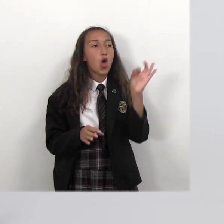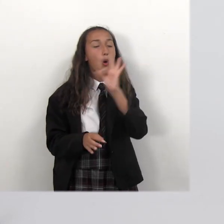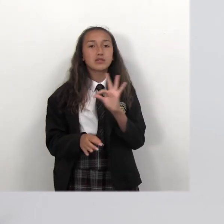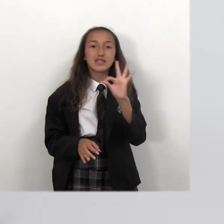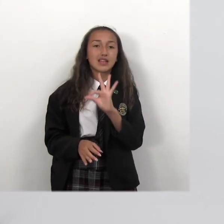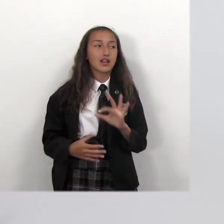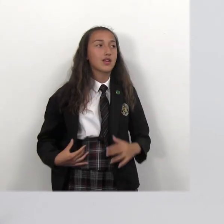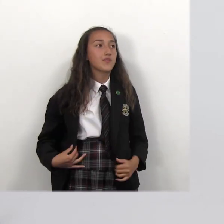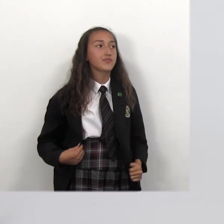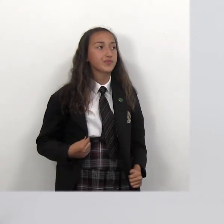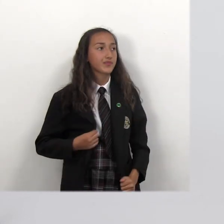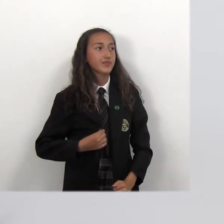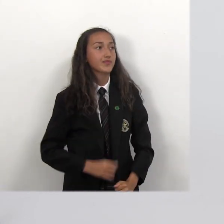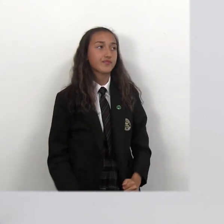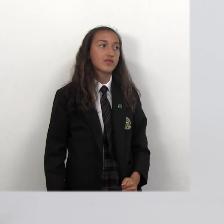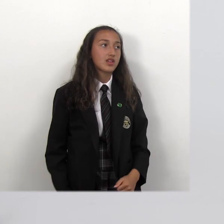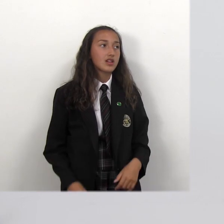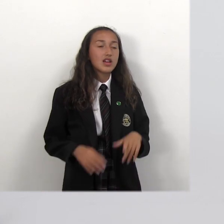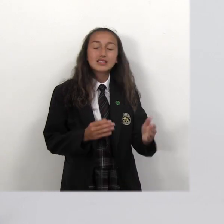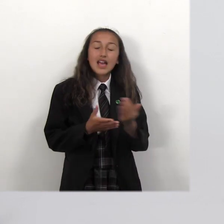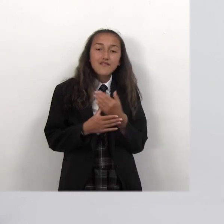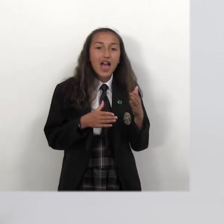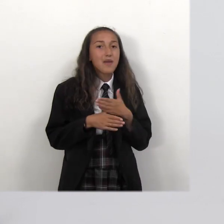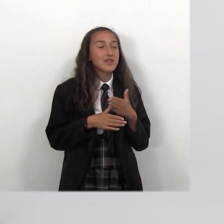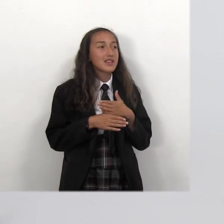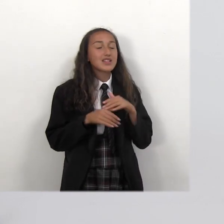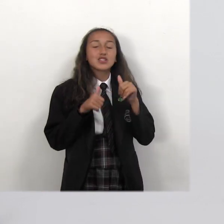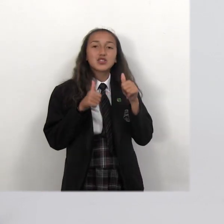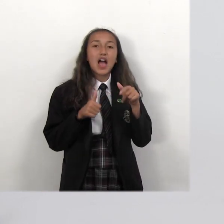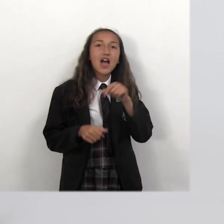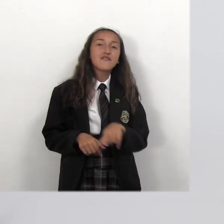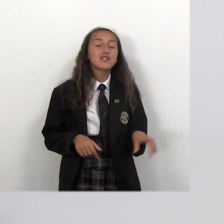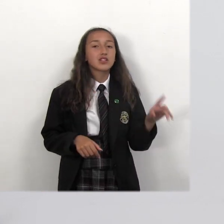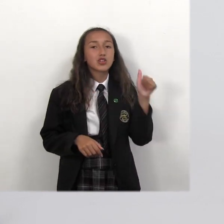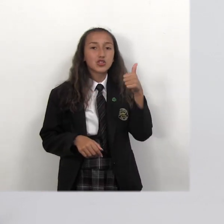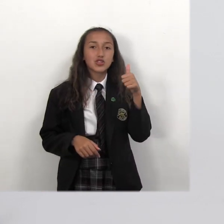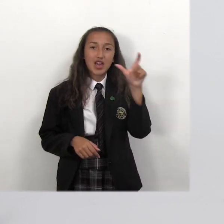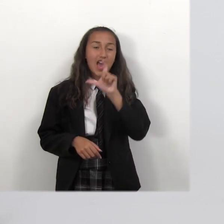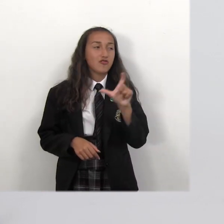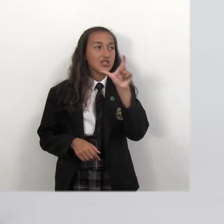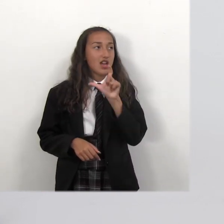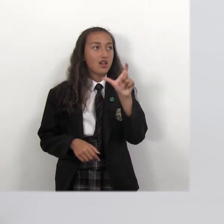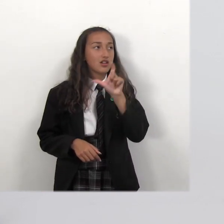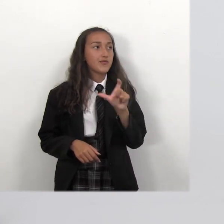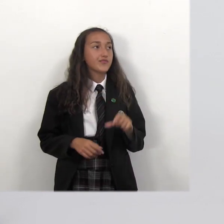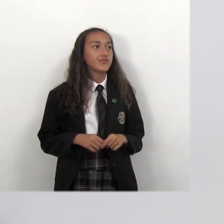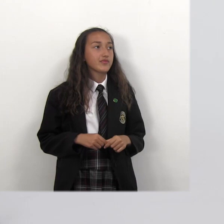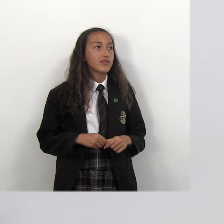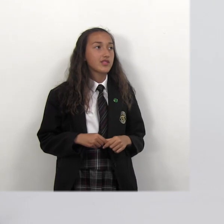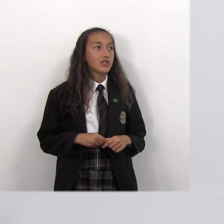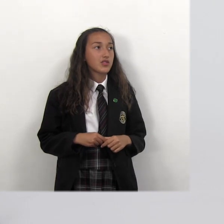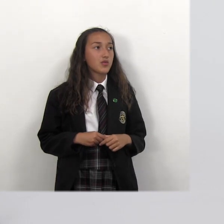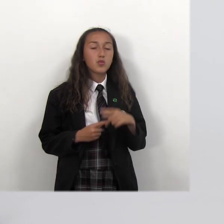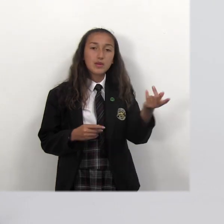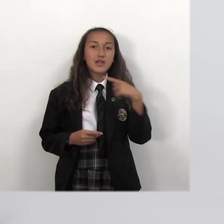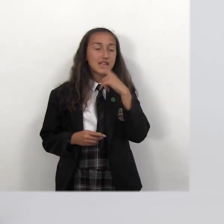happy and optimistic. As well as feeling safe and happy, it's important that children develop that strong moral character. We